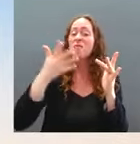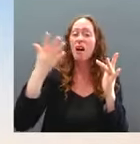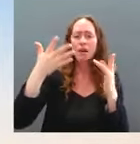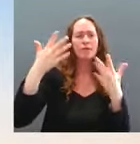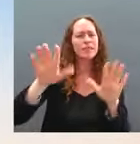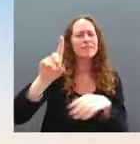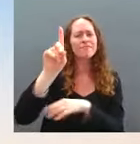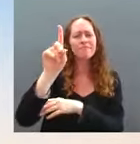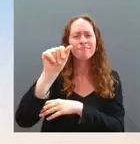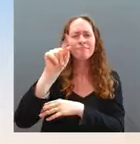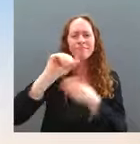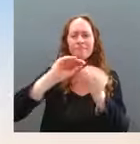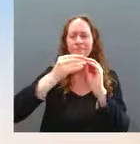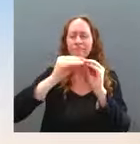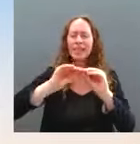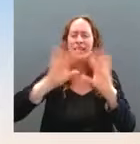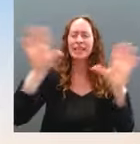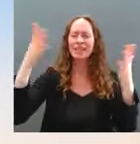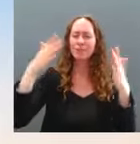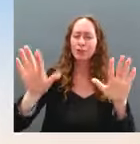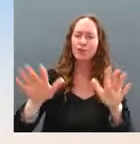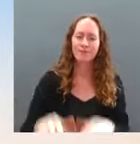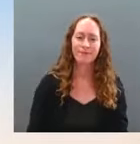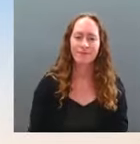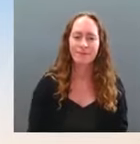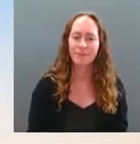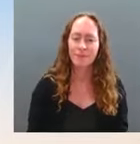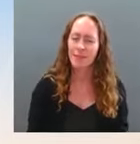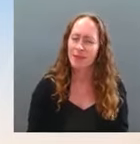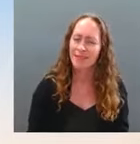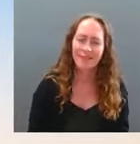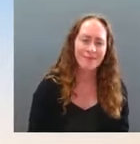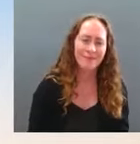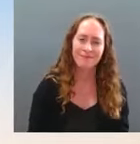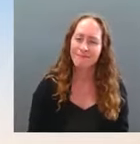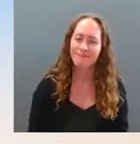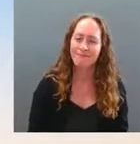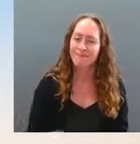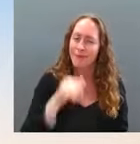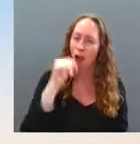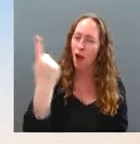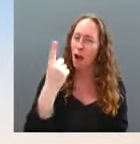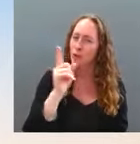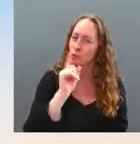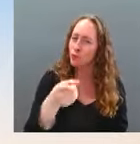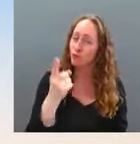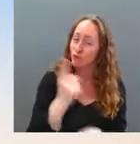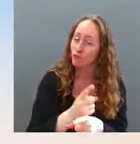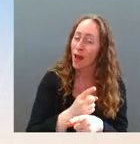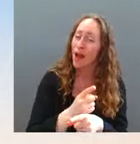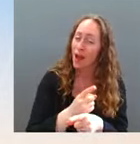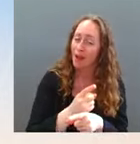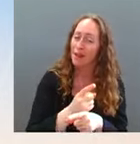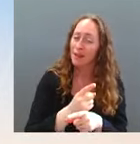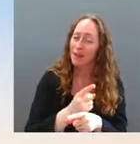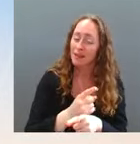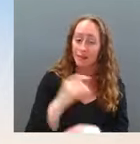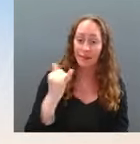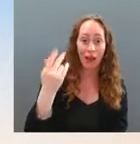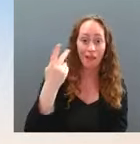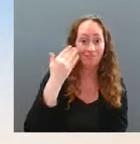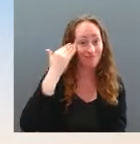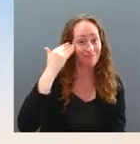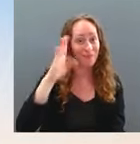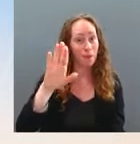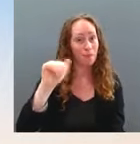take 15 minutes to get COVID, and this is more transmissible, this latest variant, than other variants in the past. It doesn't necessarily require that much time. For example, yesterday